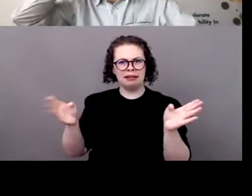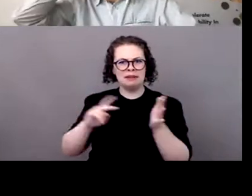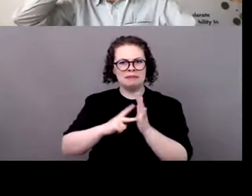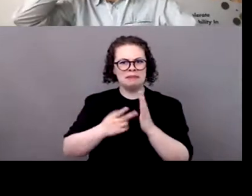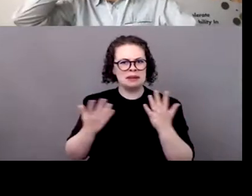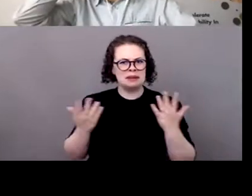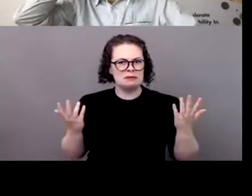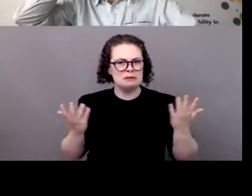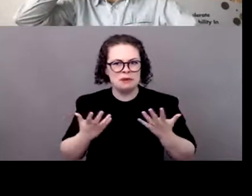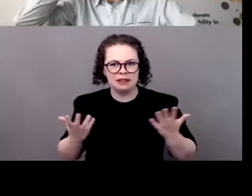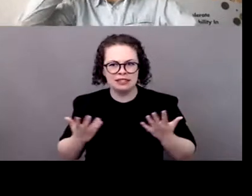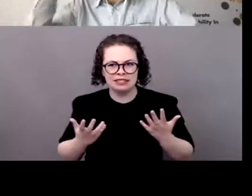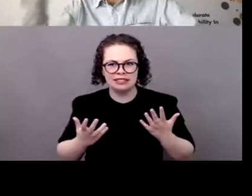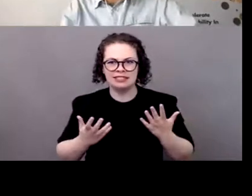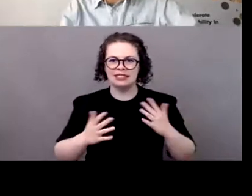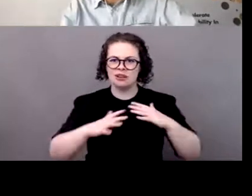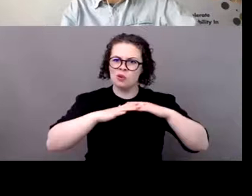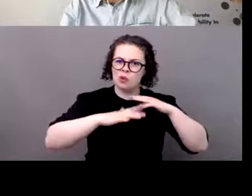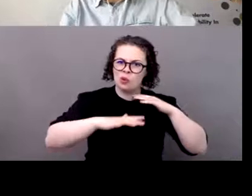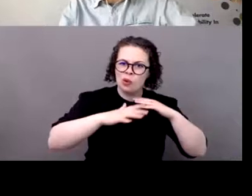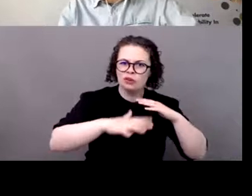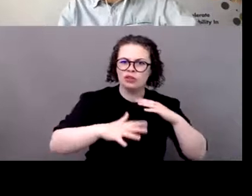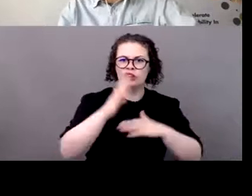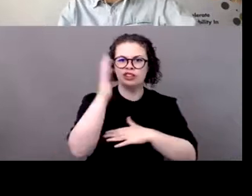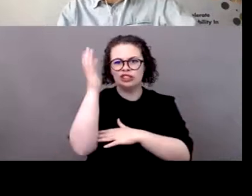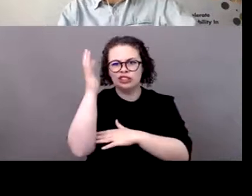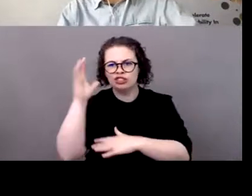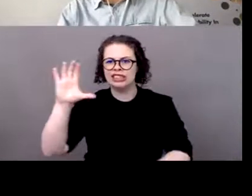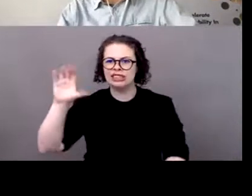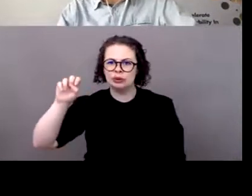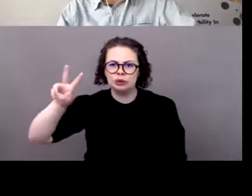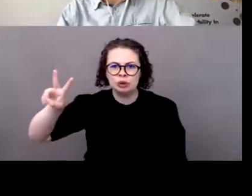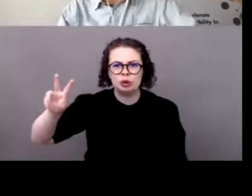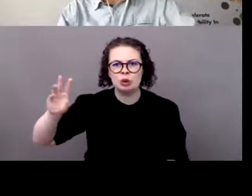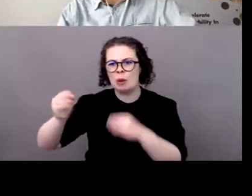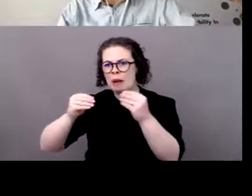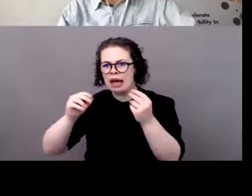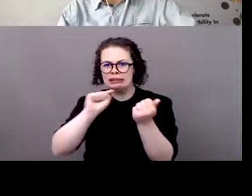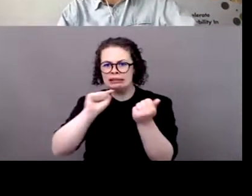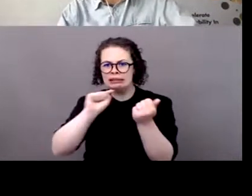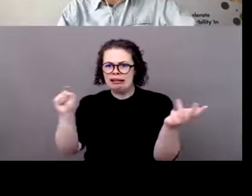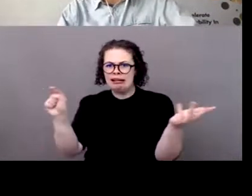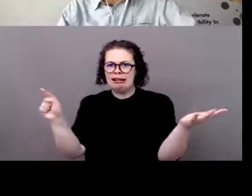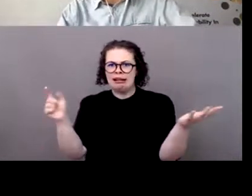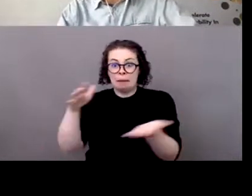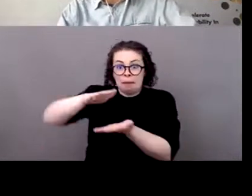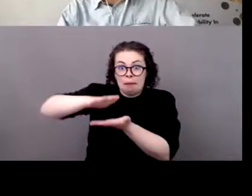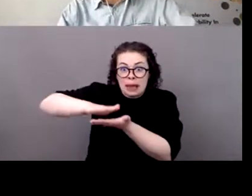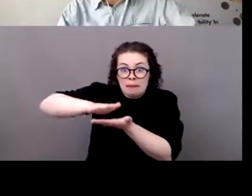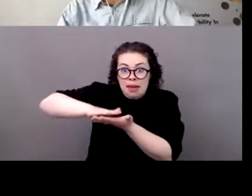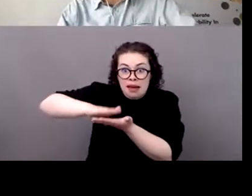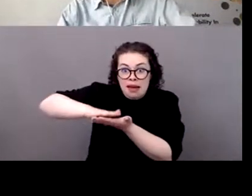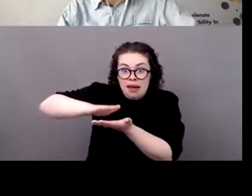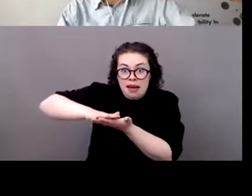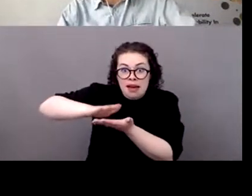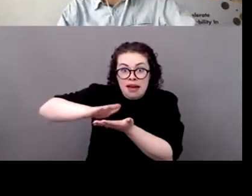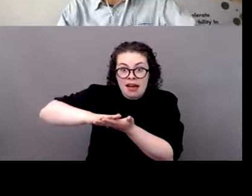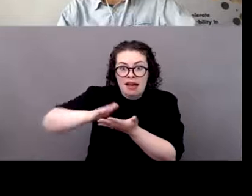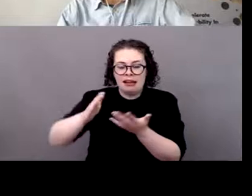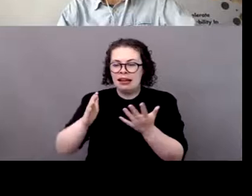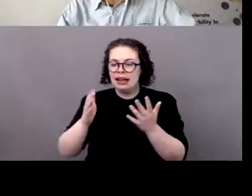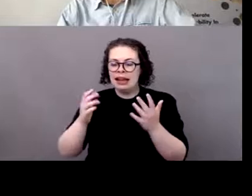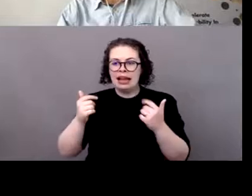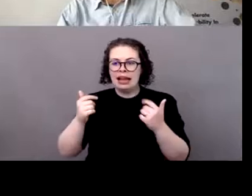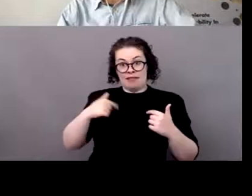Different Agency for Environment, on carbon neutrality, which is a very interesting paper, which says that you have to be precise when you talk